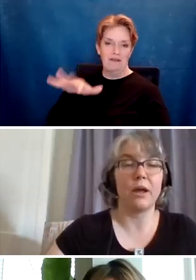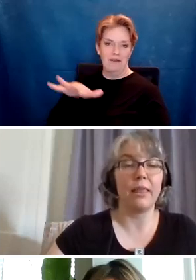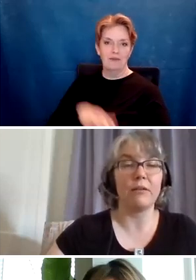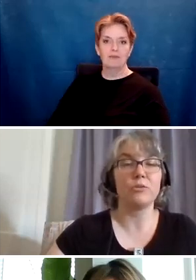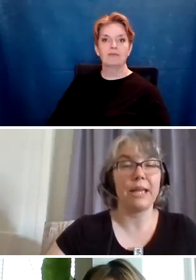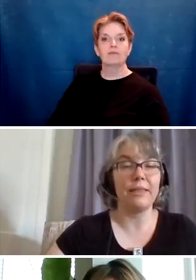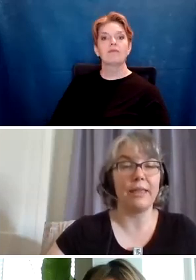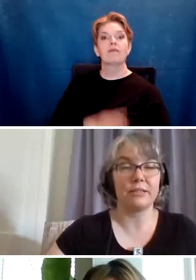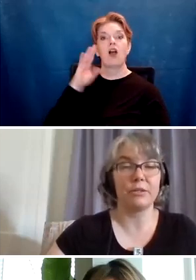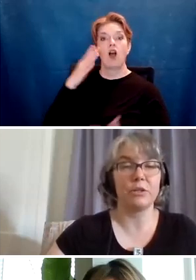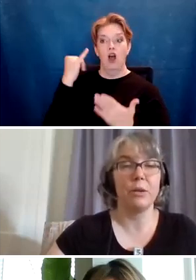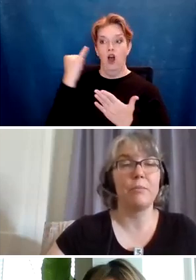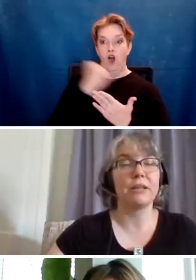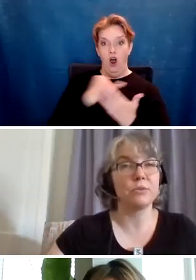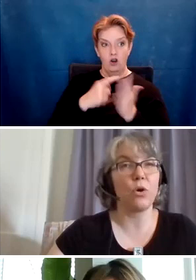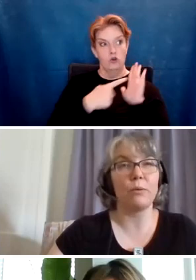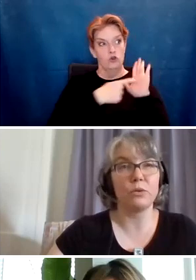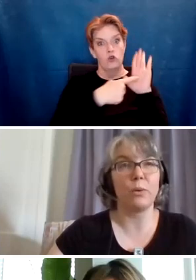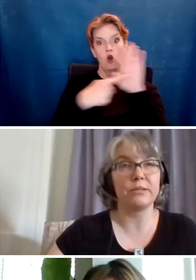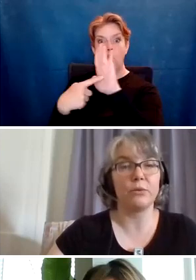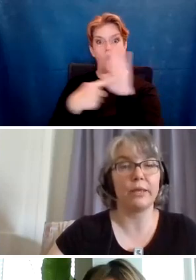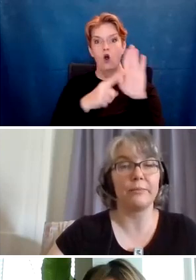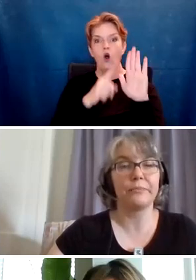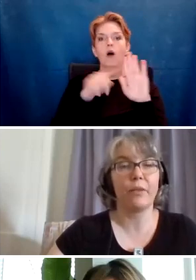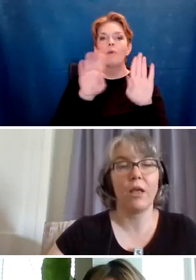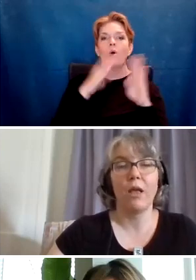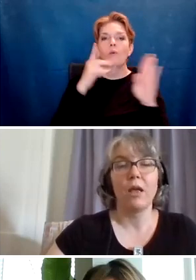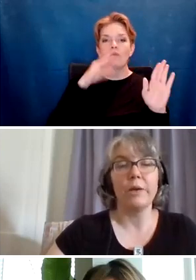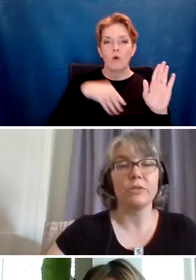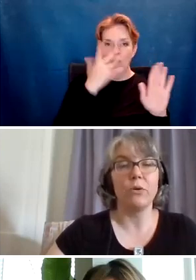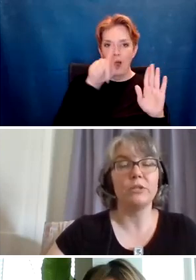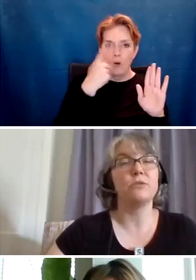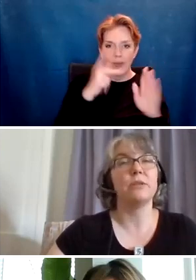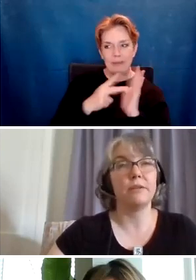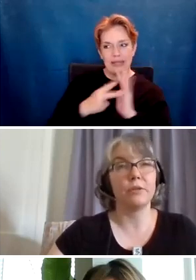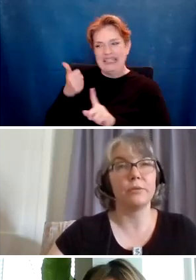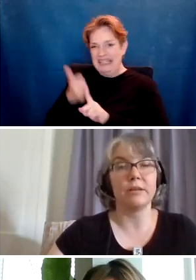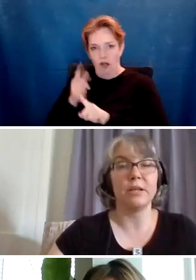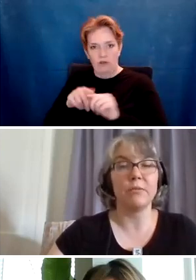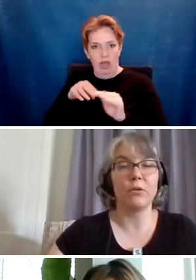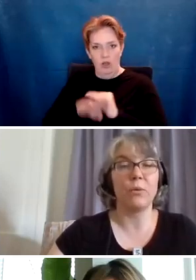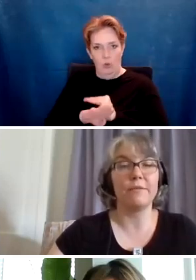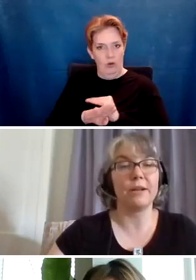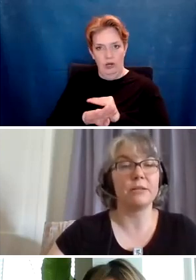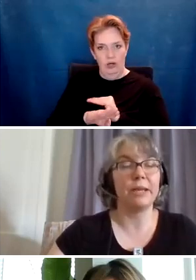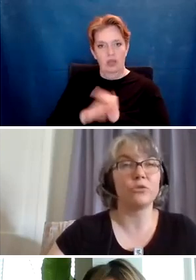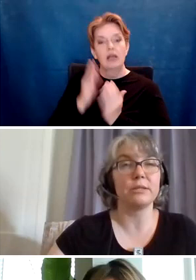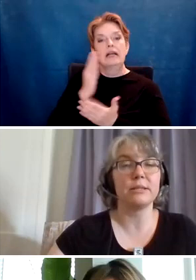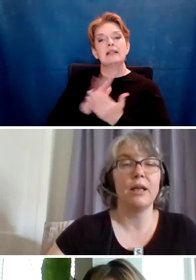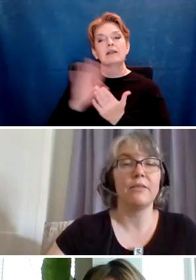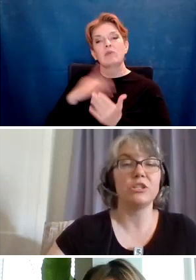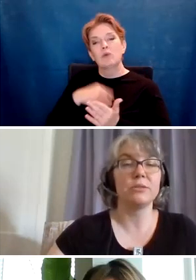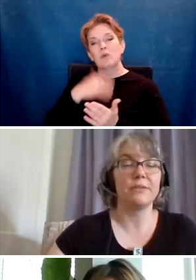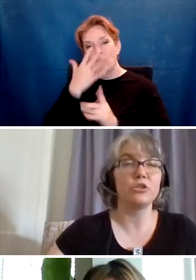artist was not allowed to attend the exhibition because it was open to whites only. It was only due to the influence of some of her white friends and